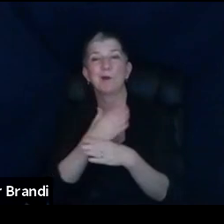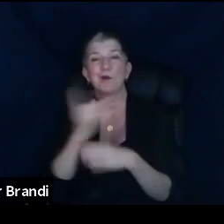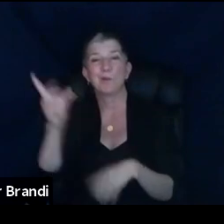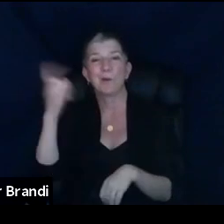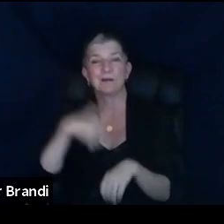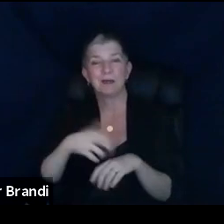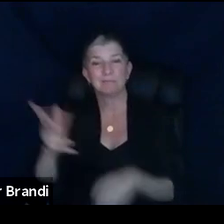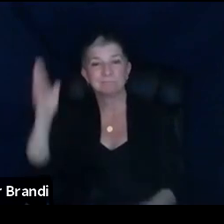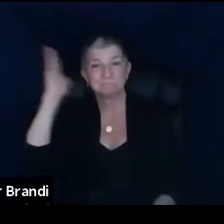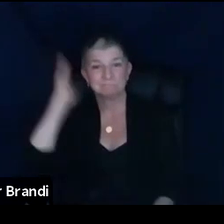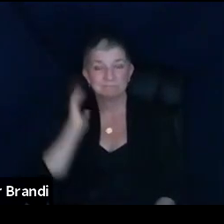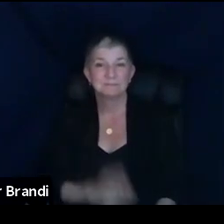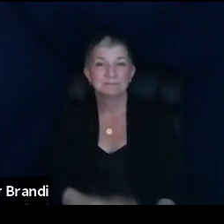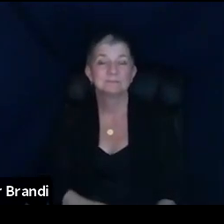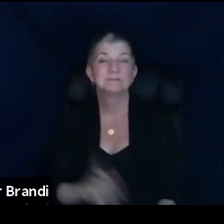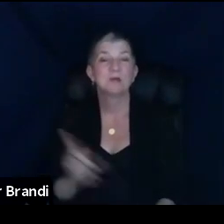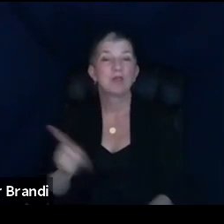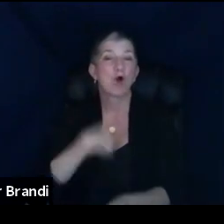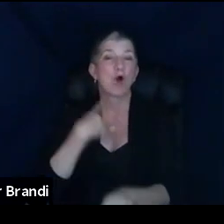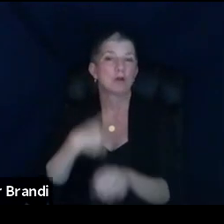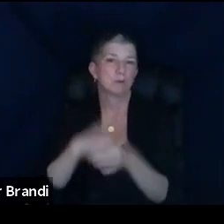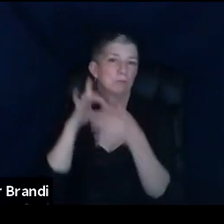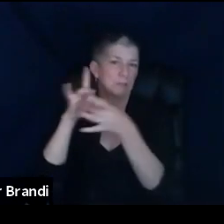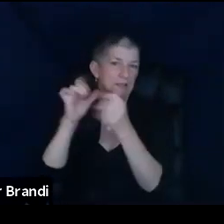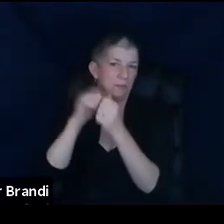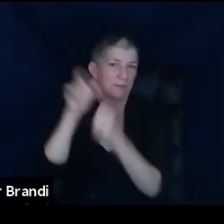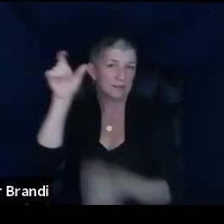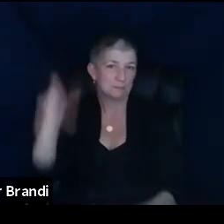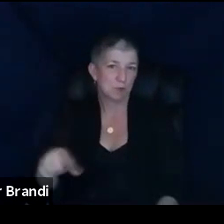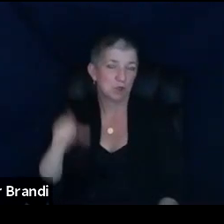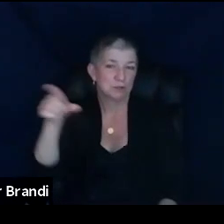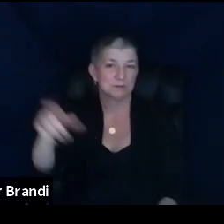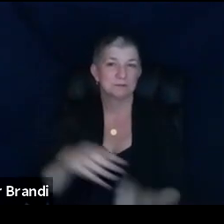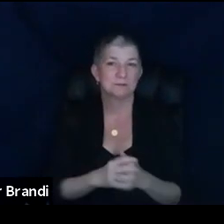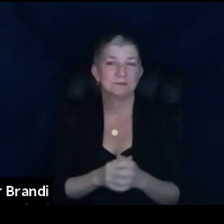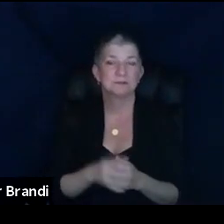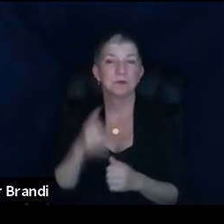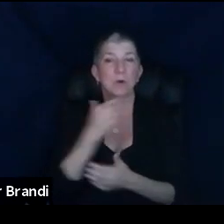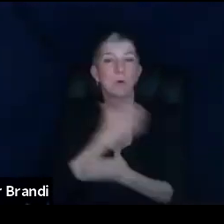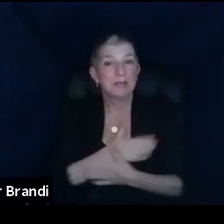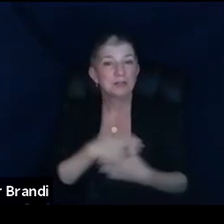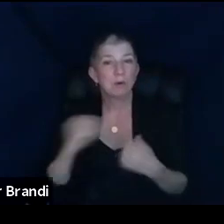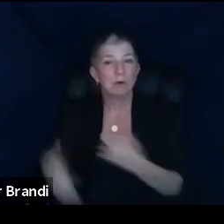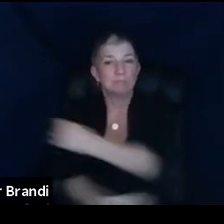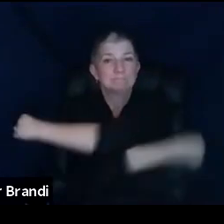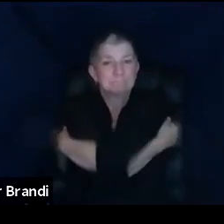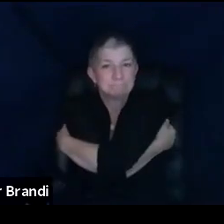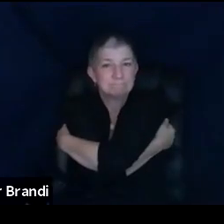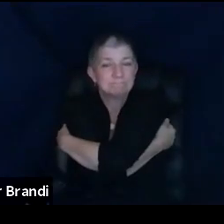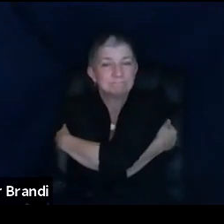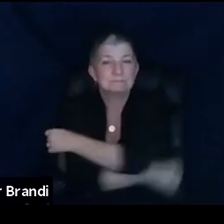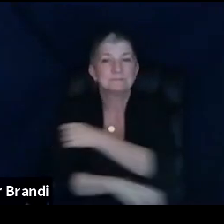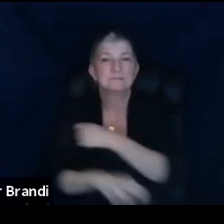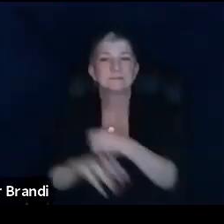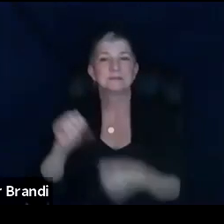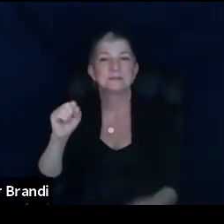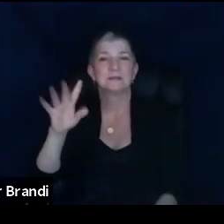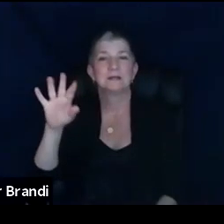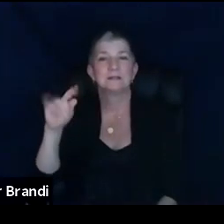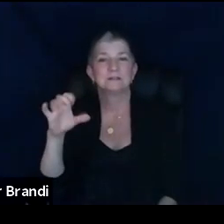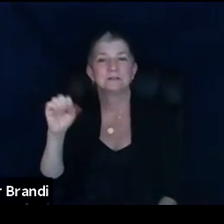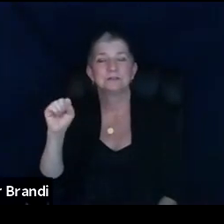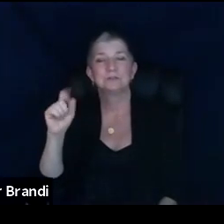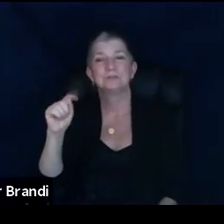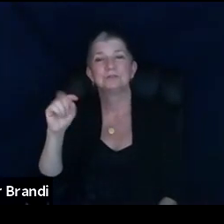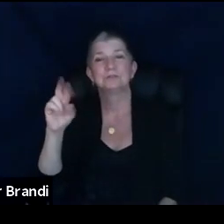somebody I had a long-term relationship with, who liked being in a straitjacket. And that was something that I didn't understand at first. I